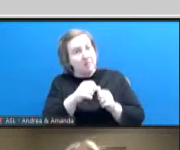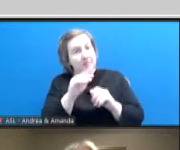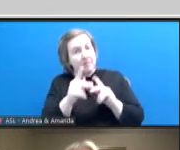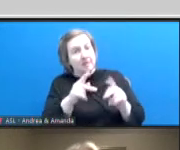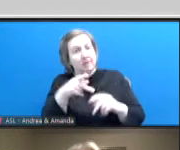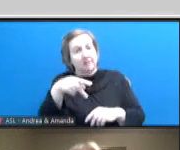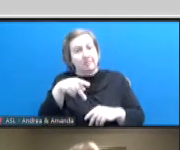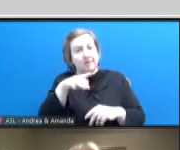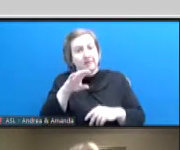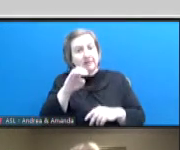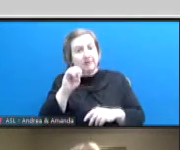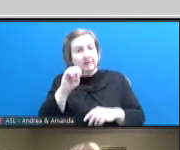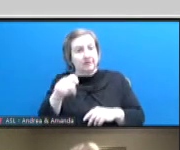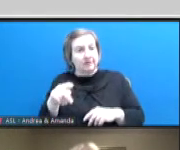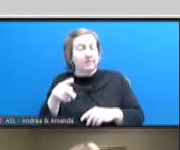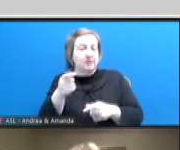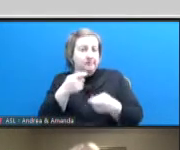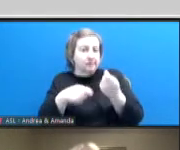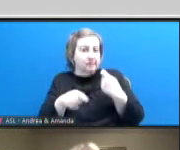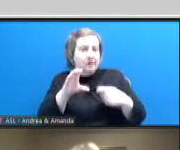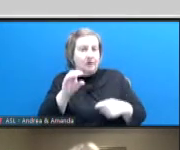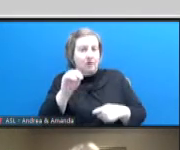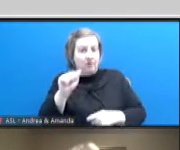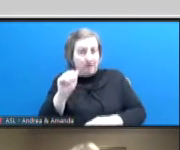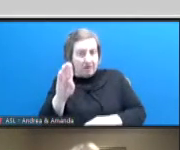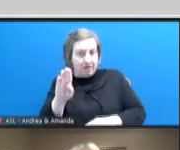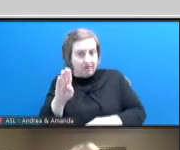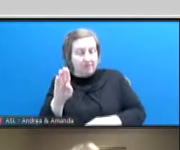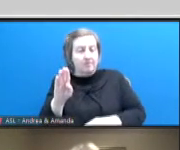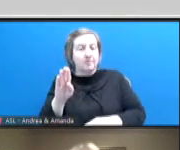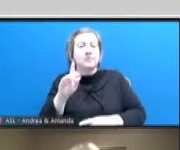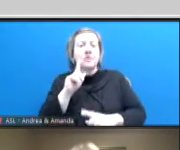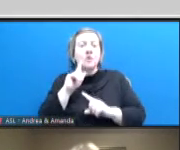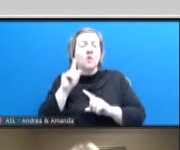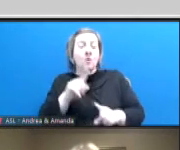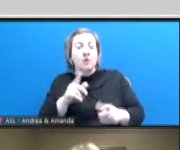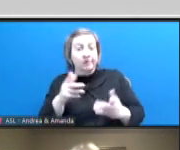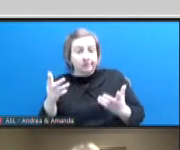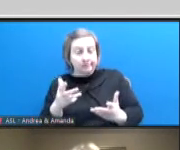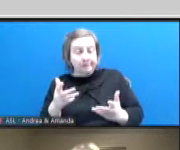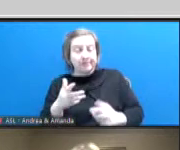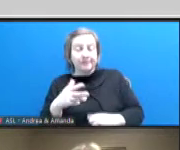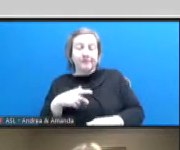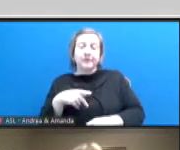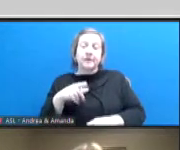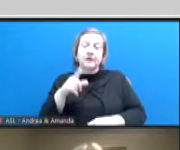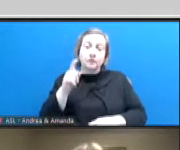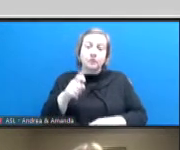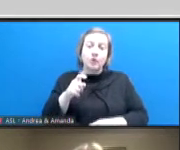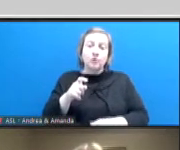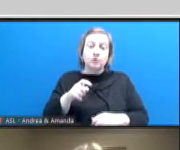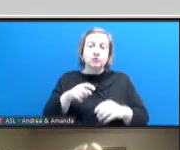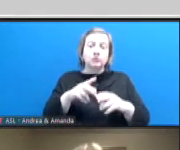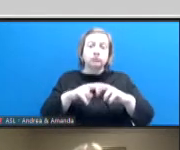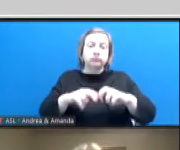was a replacement for the COAB, is charged with going further